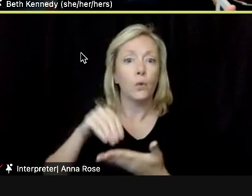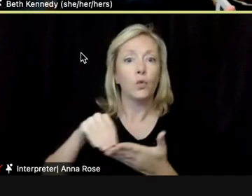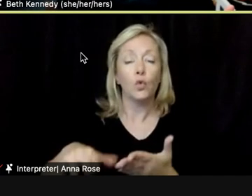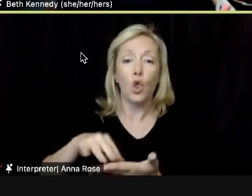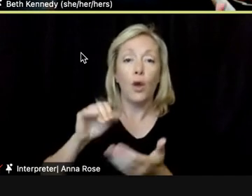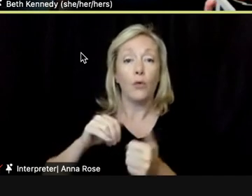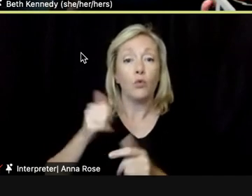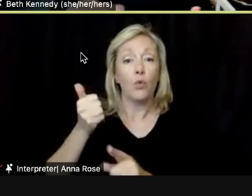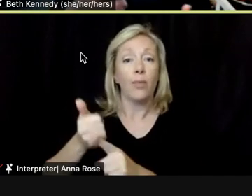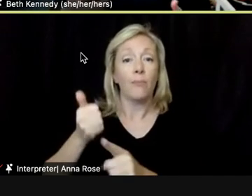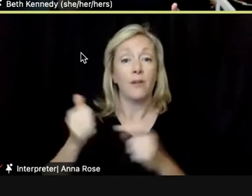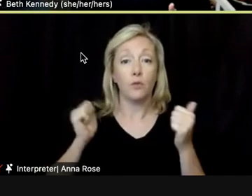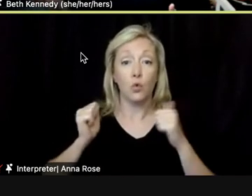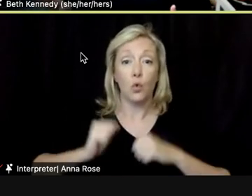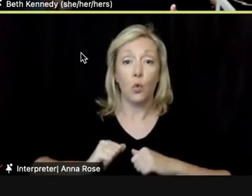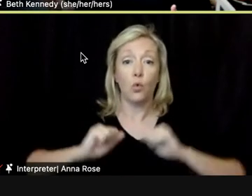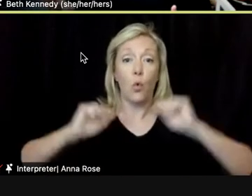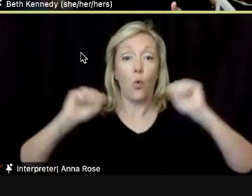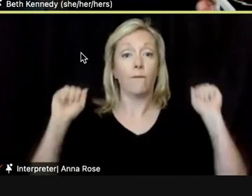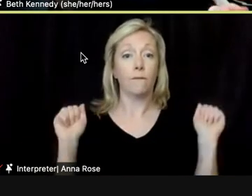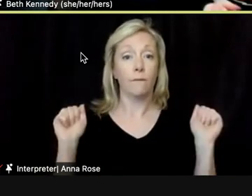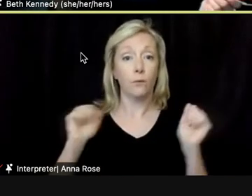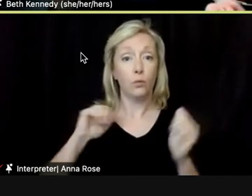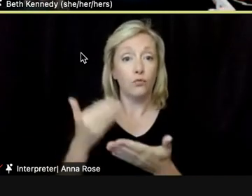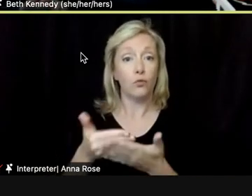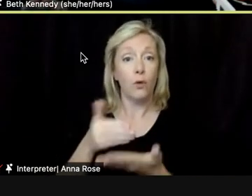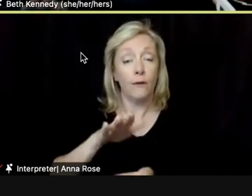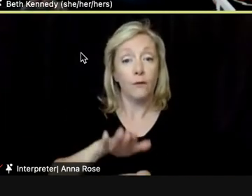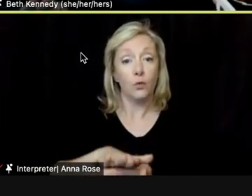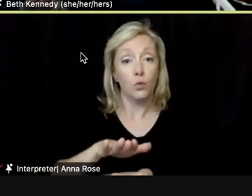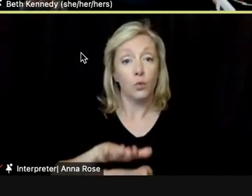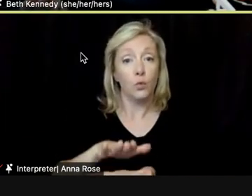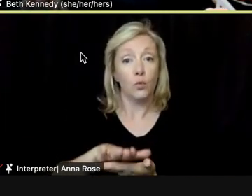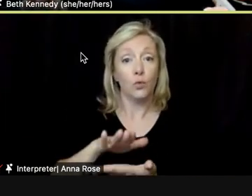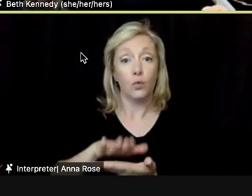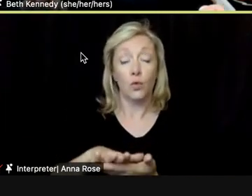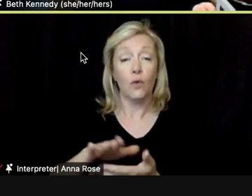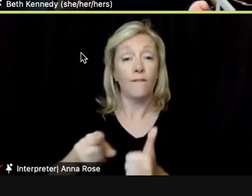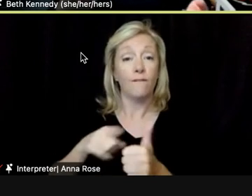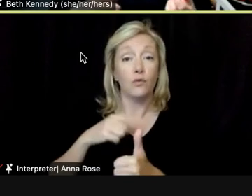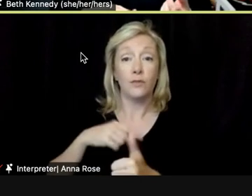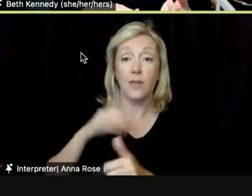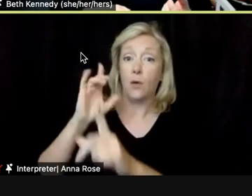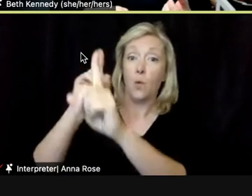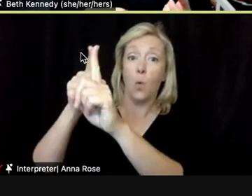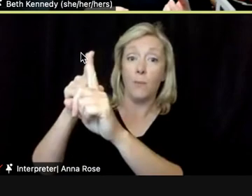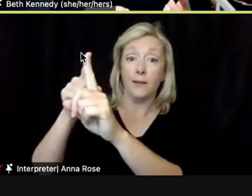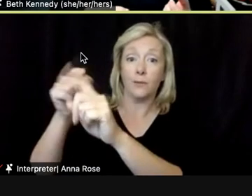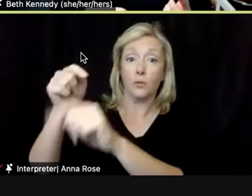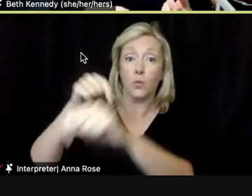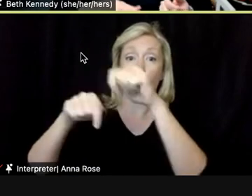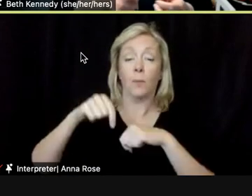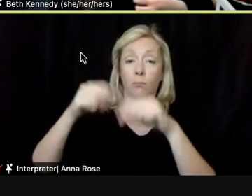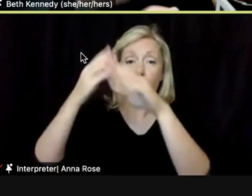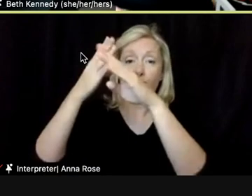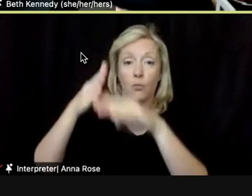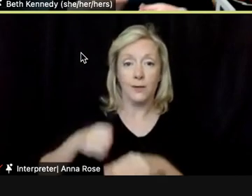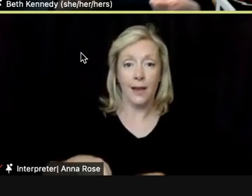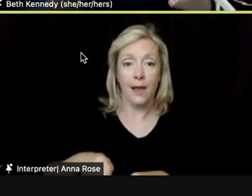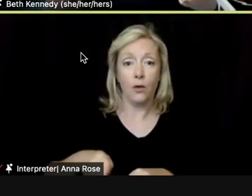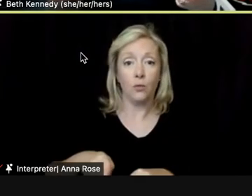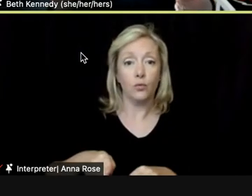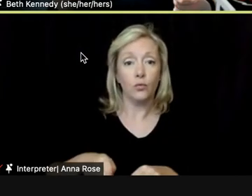arrive at school. All kinds of goals and objectives go with that, right? There's, you know, all of